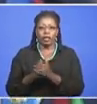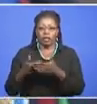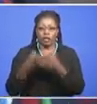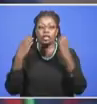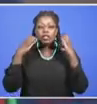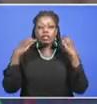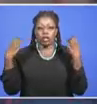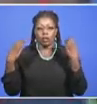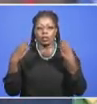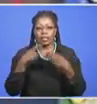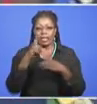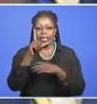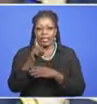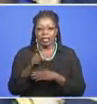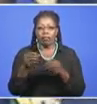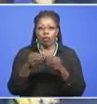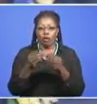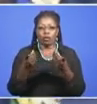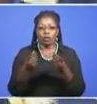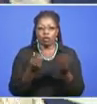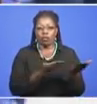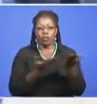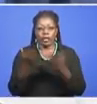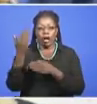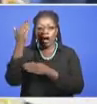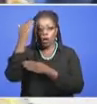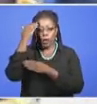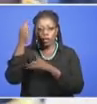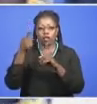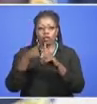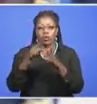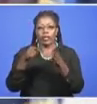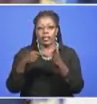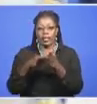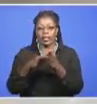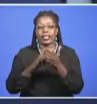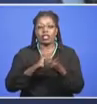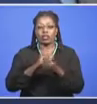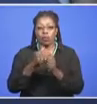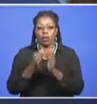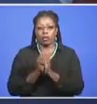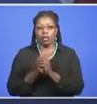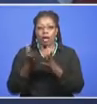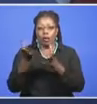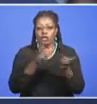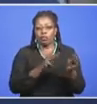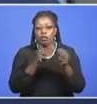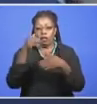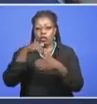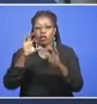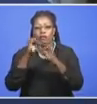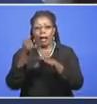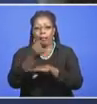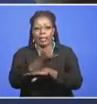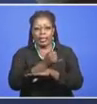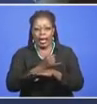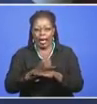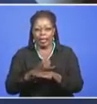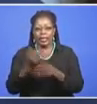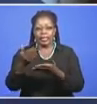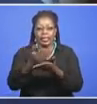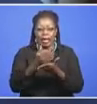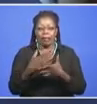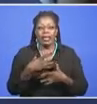Lewis believes more needs to be done to bring awareness to the sport. I want to move into the family islands where there is some interest